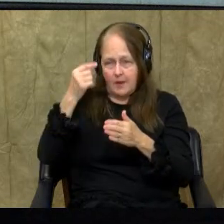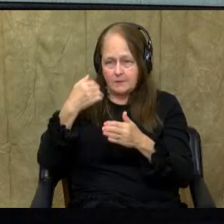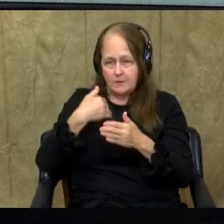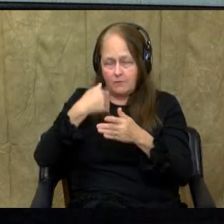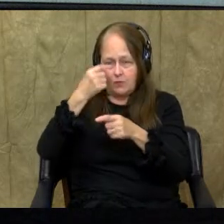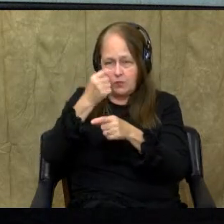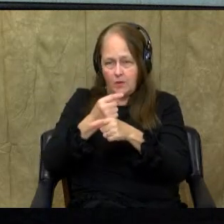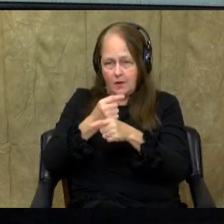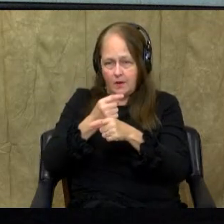March, a lot of protesters were gathering in a park that was near the 16th Street Baptist